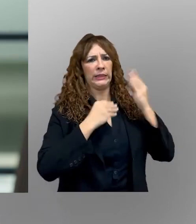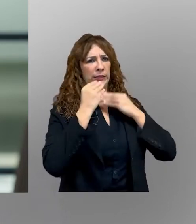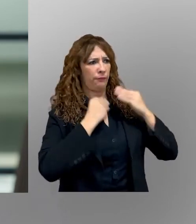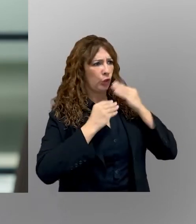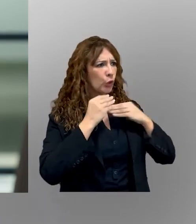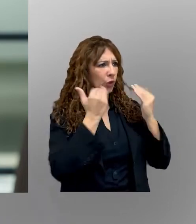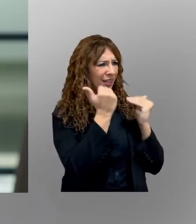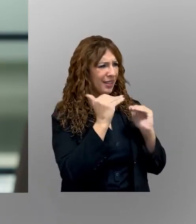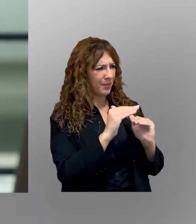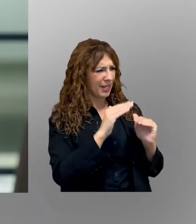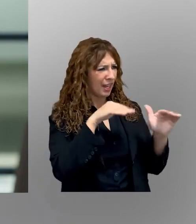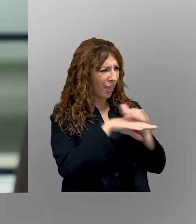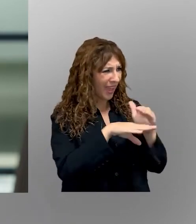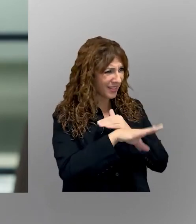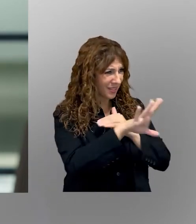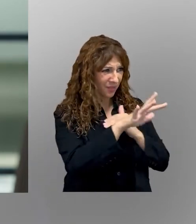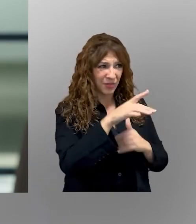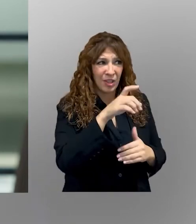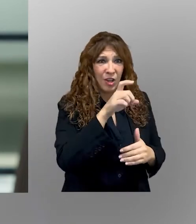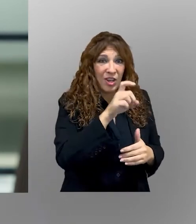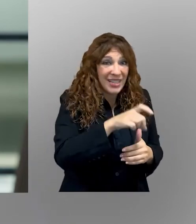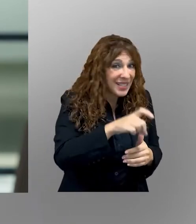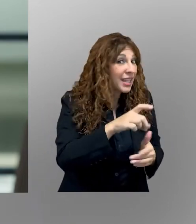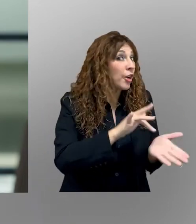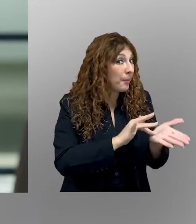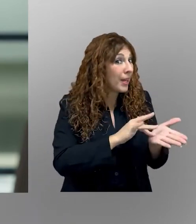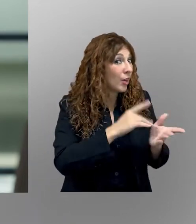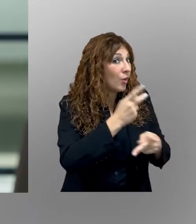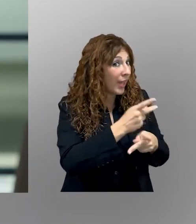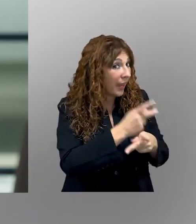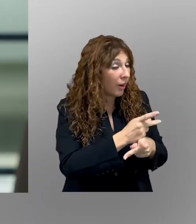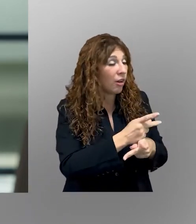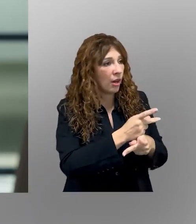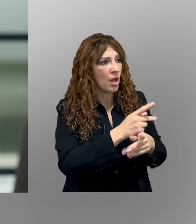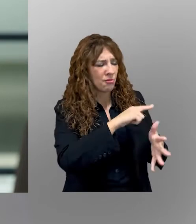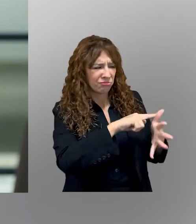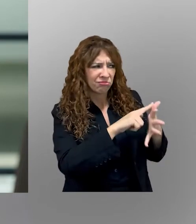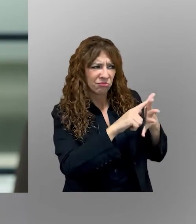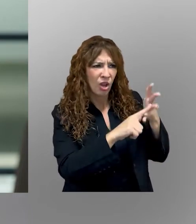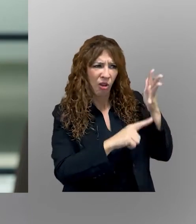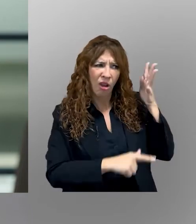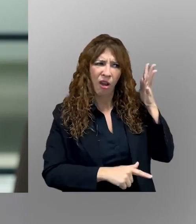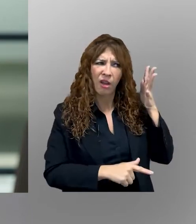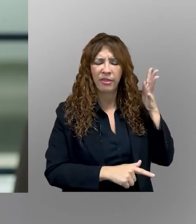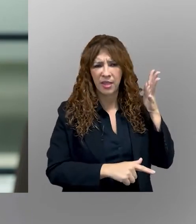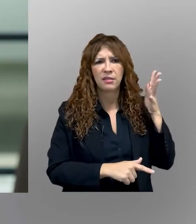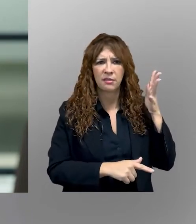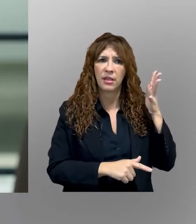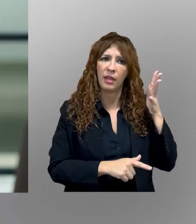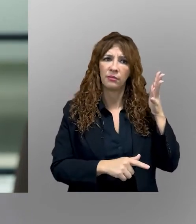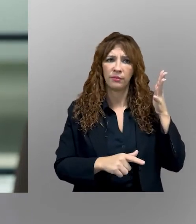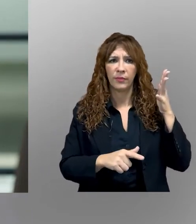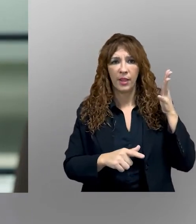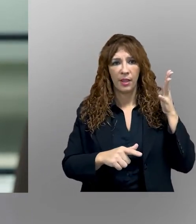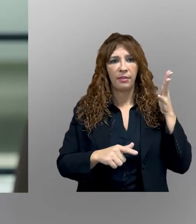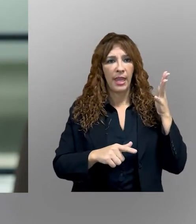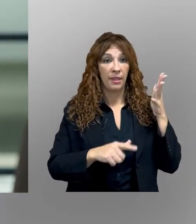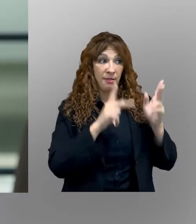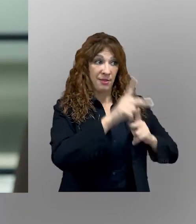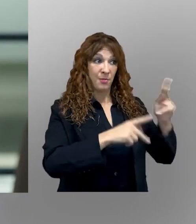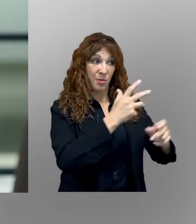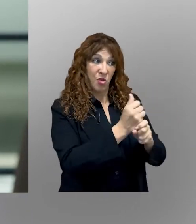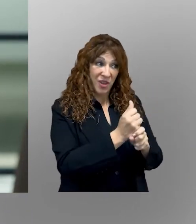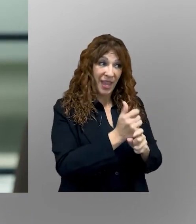food, limiting access to necessary medical care, and those are all things that the